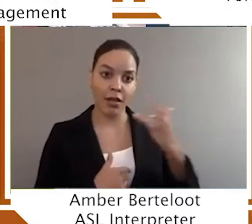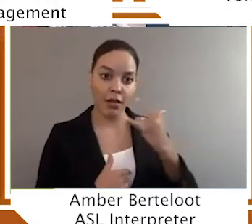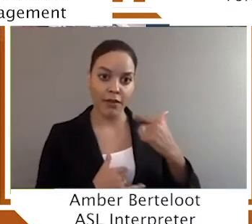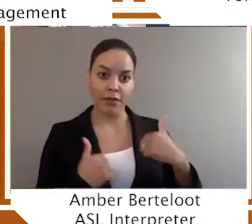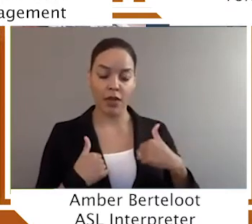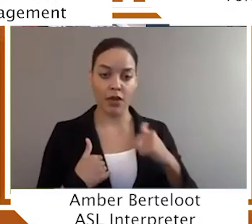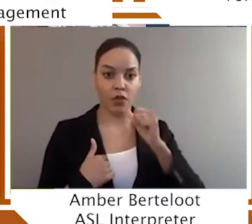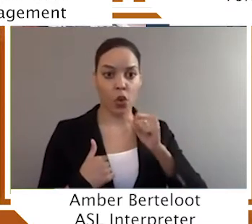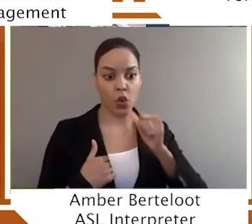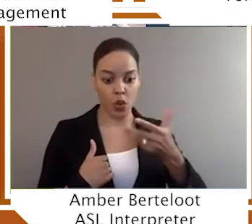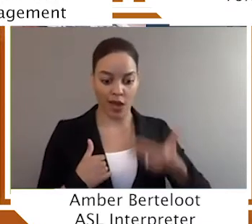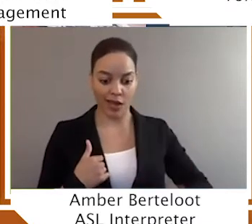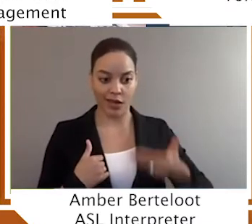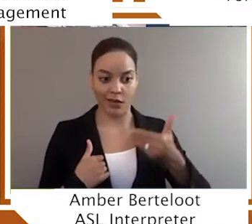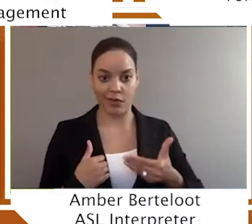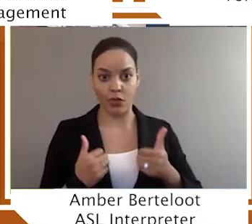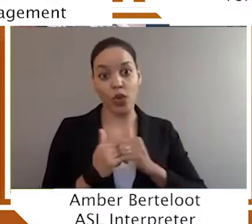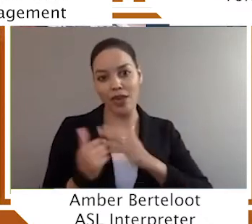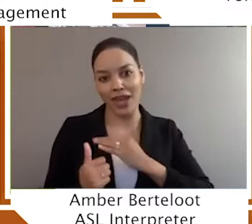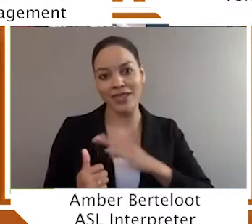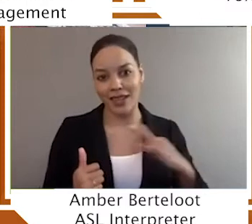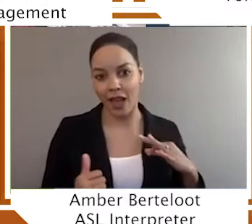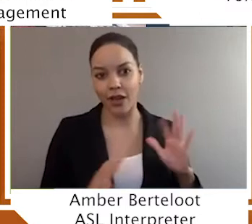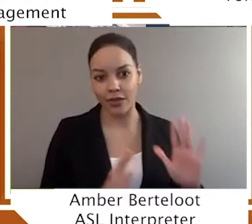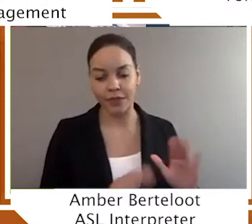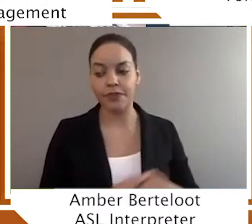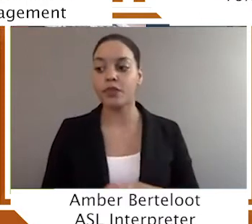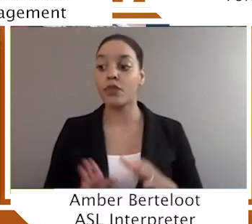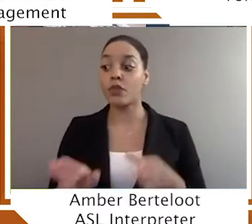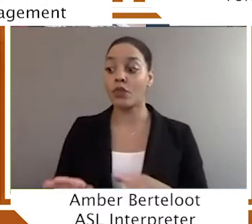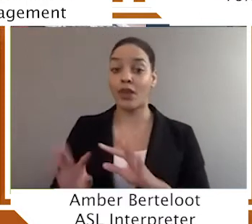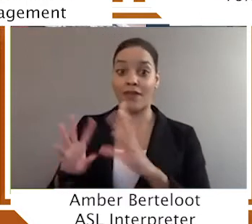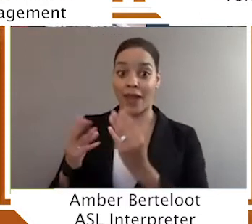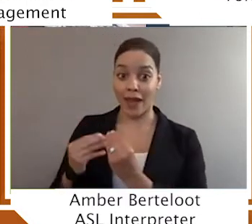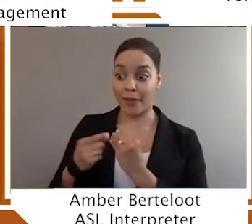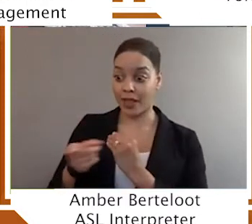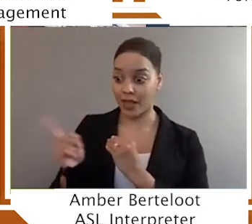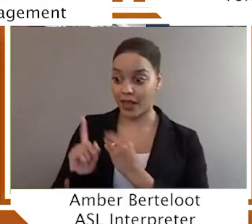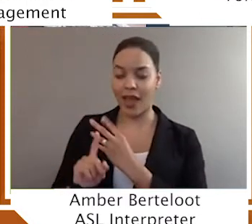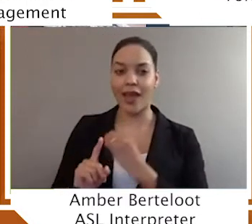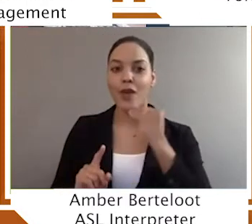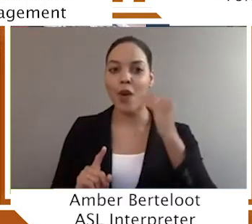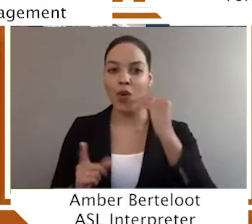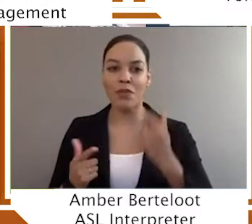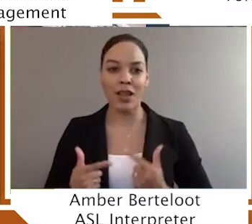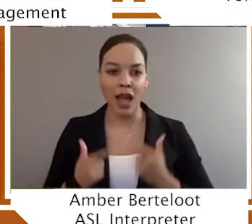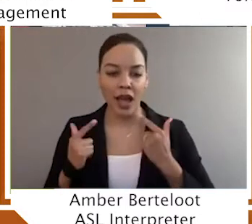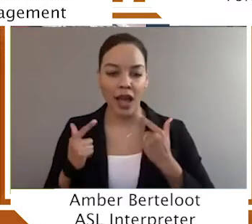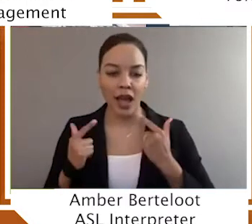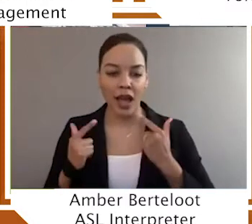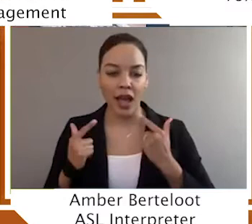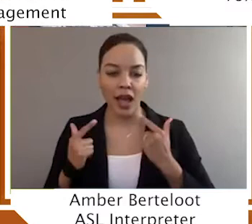I am with my staff. Then there's also been my family and my home life and just